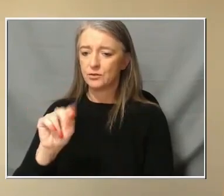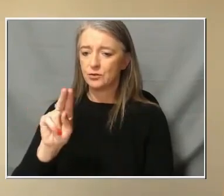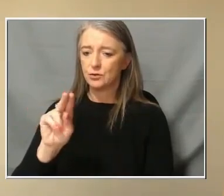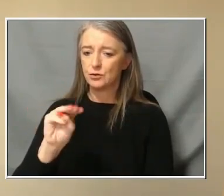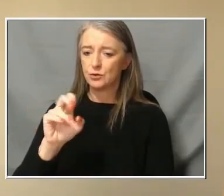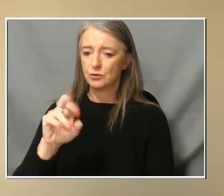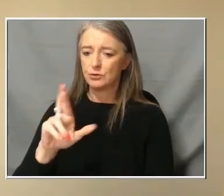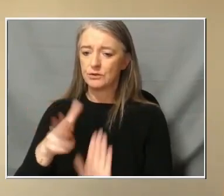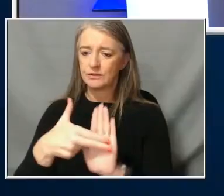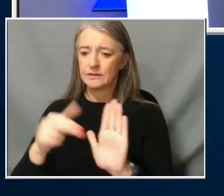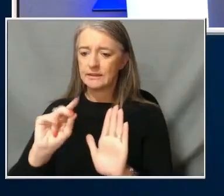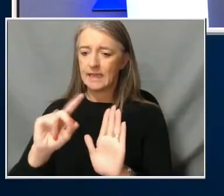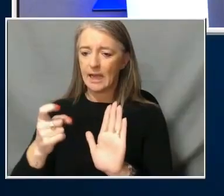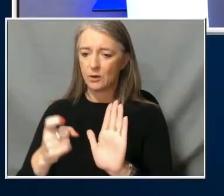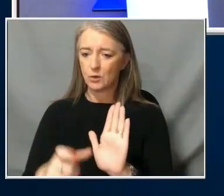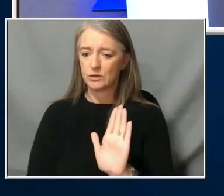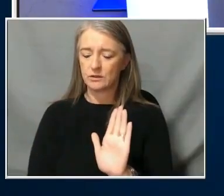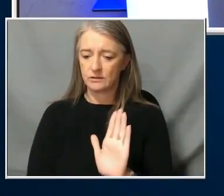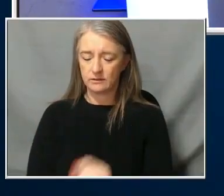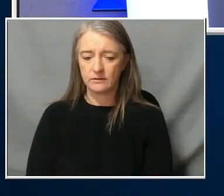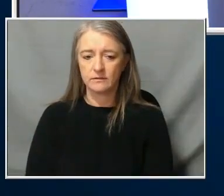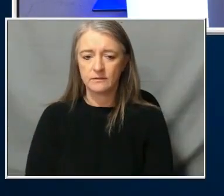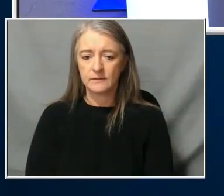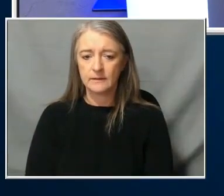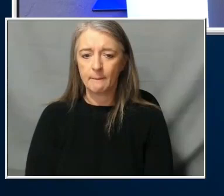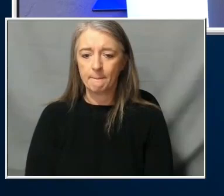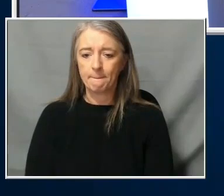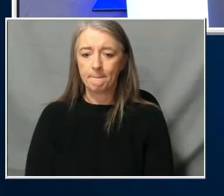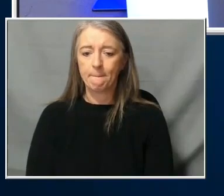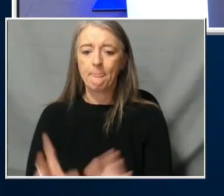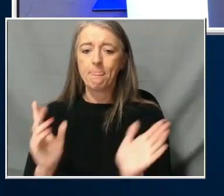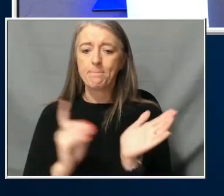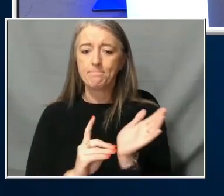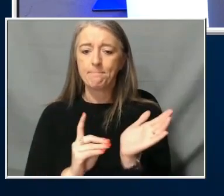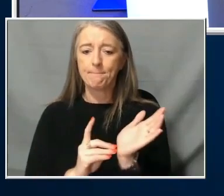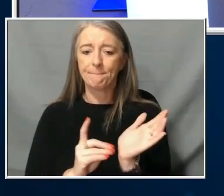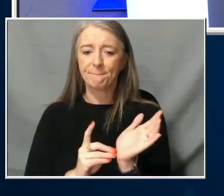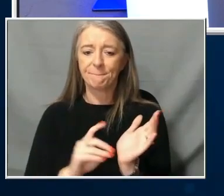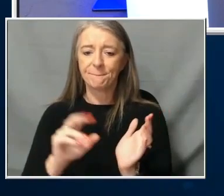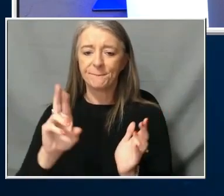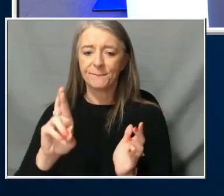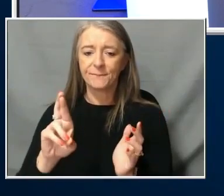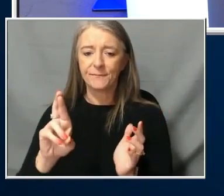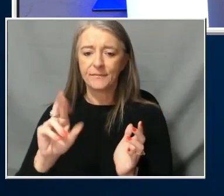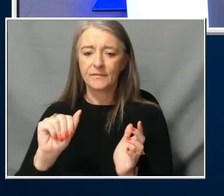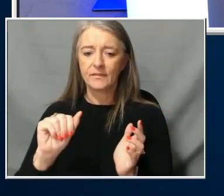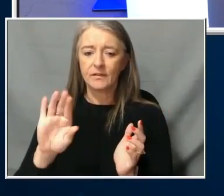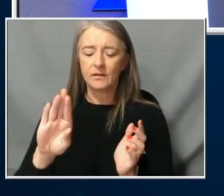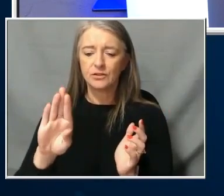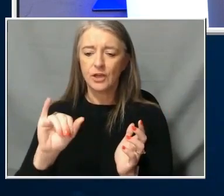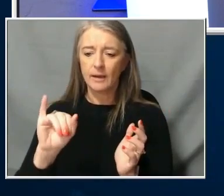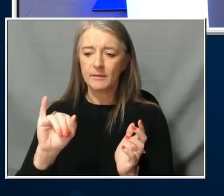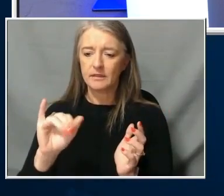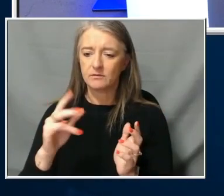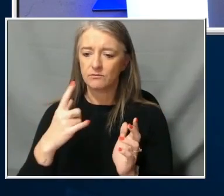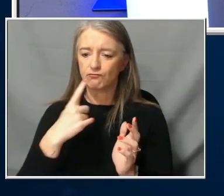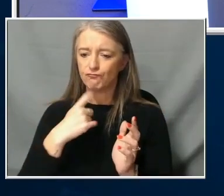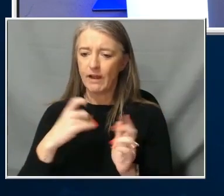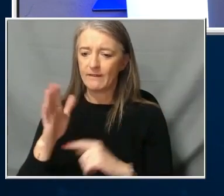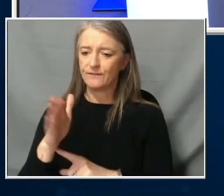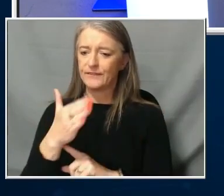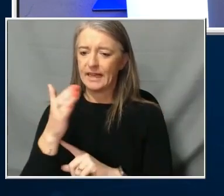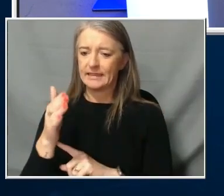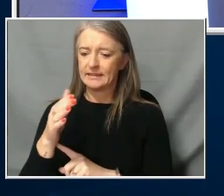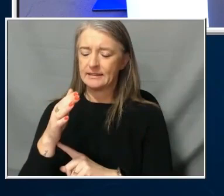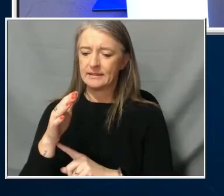was diagnosed. So Dr. Al-Rajabi, what are the red flag symptoms then that people need to know about? Because Tiffany was having these